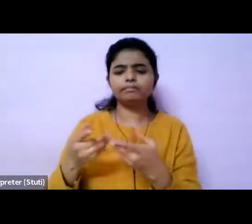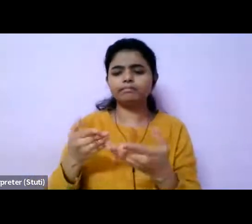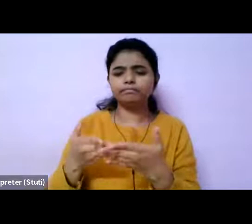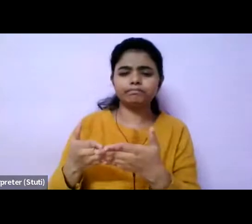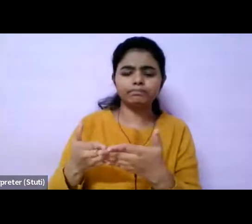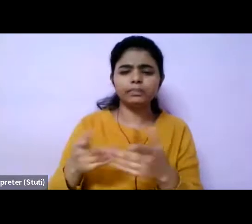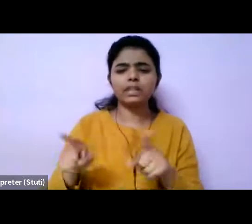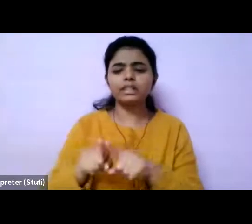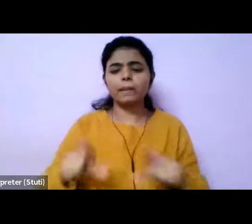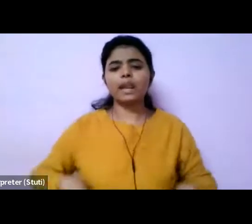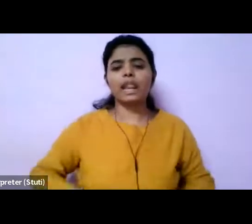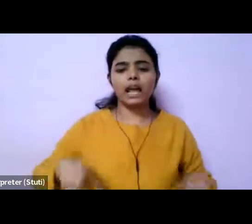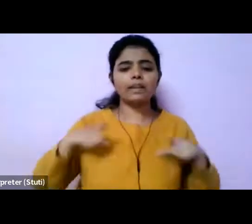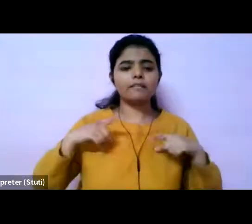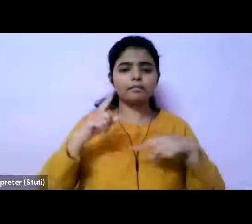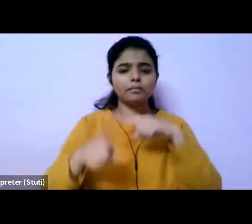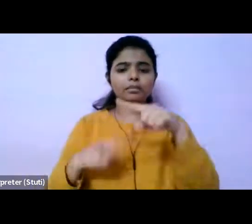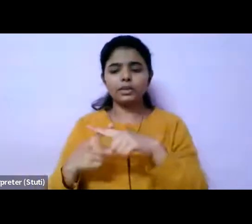between life and art,